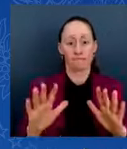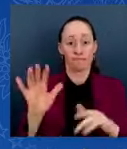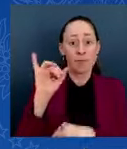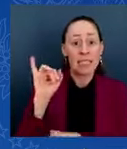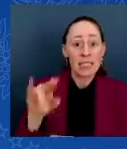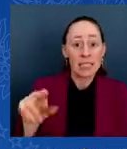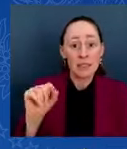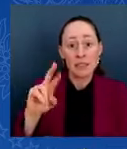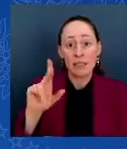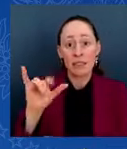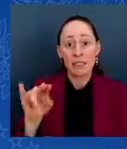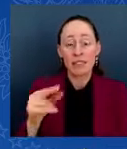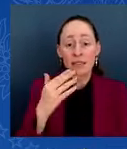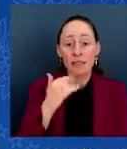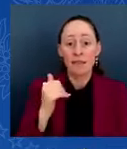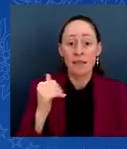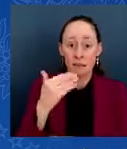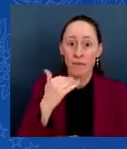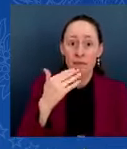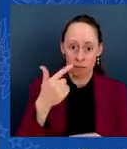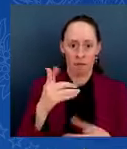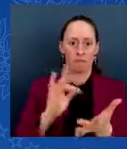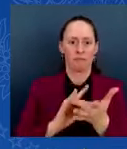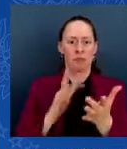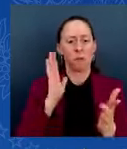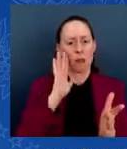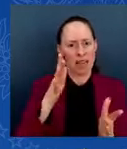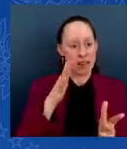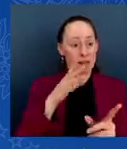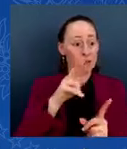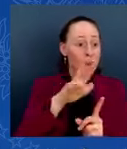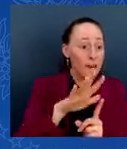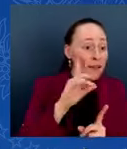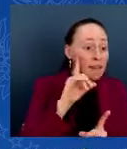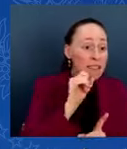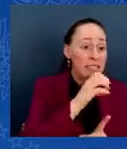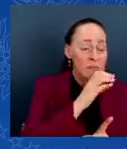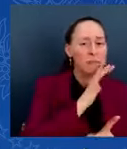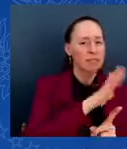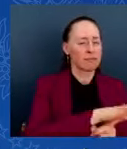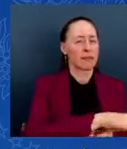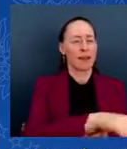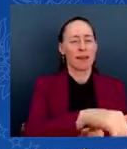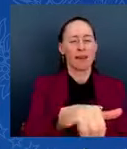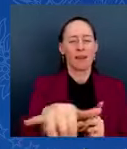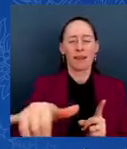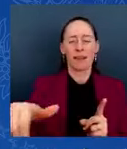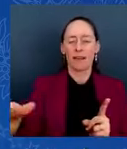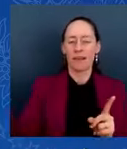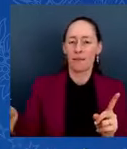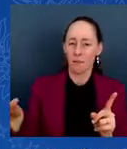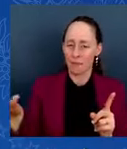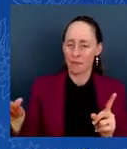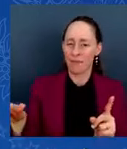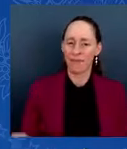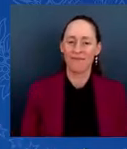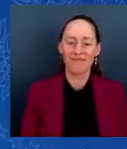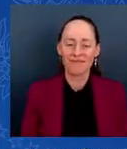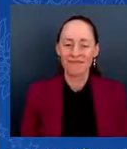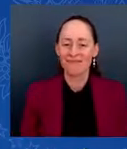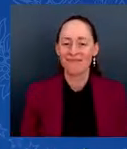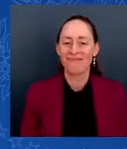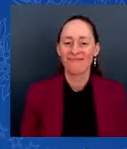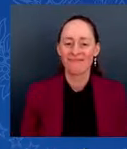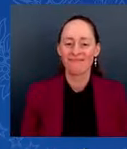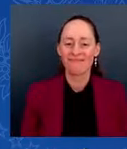drug costs for you, your families, instead of handing Big Pharma a big blank check. And look, and in the